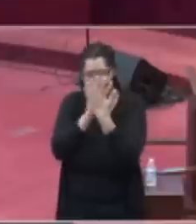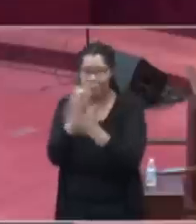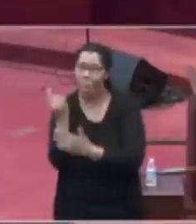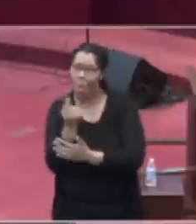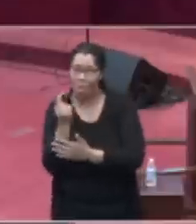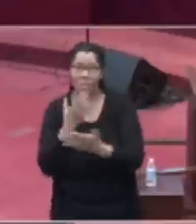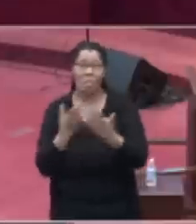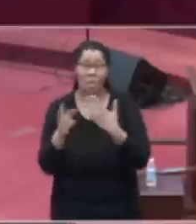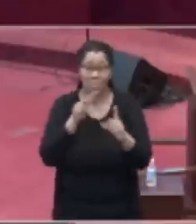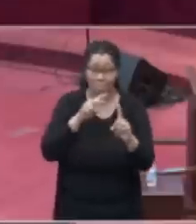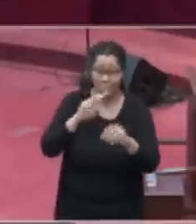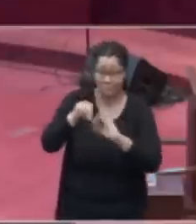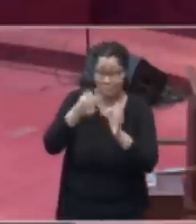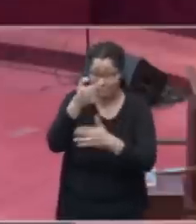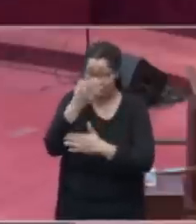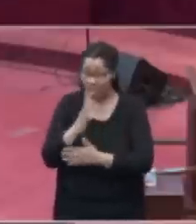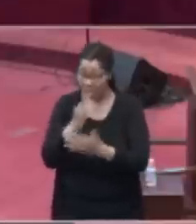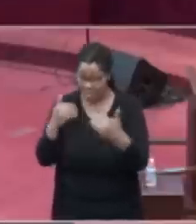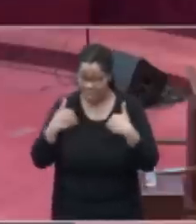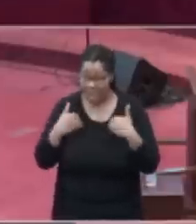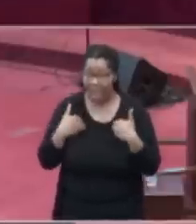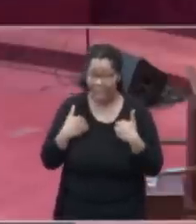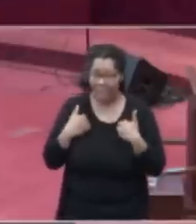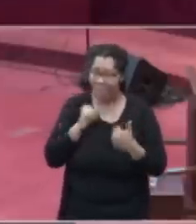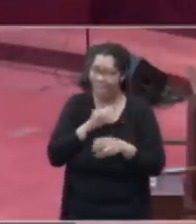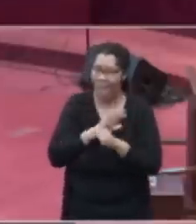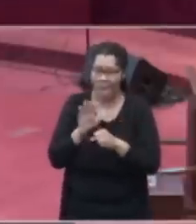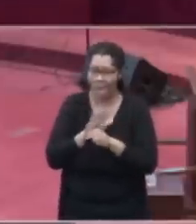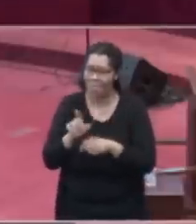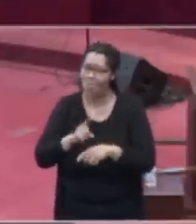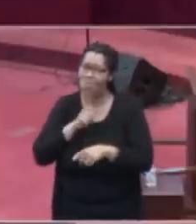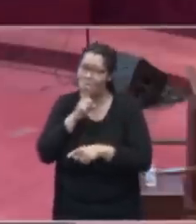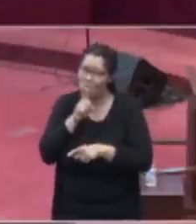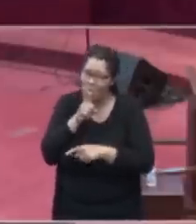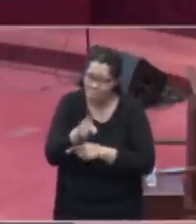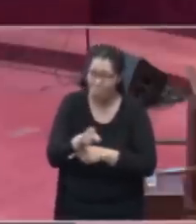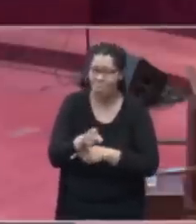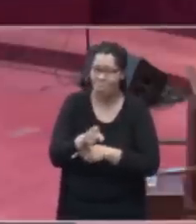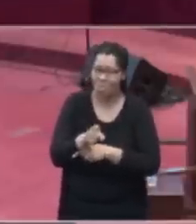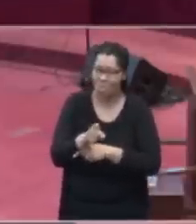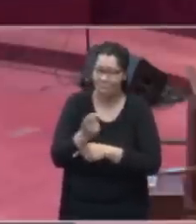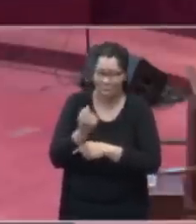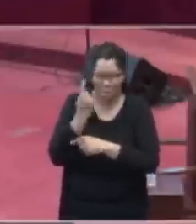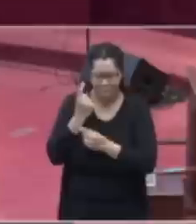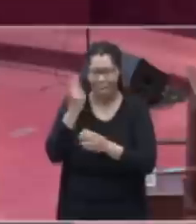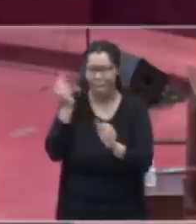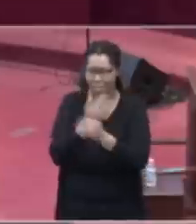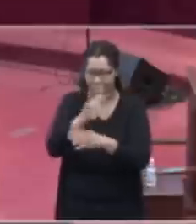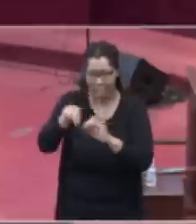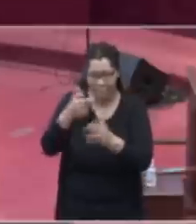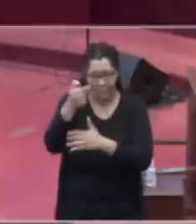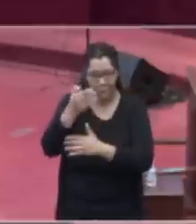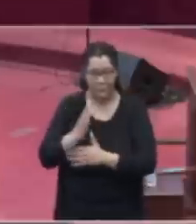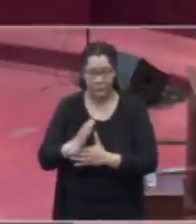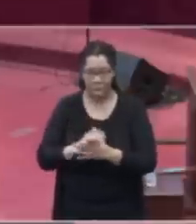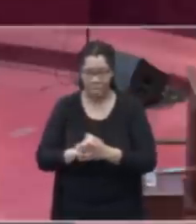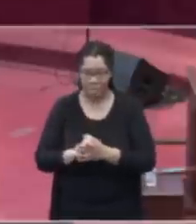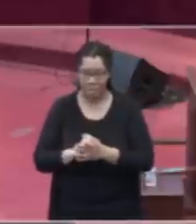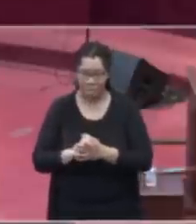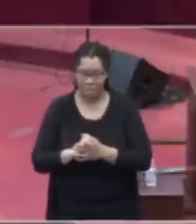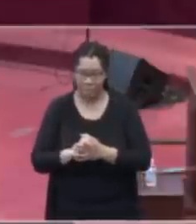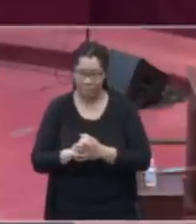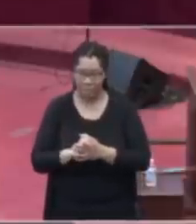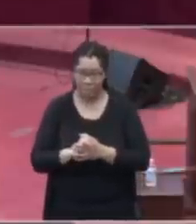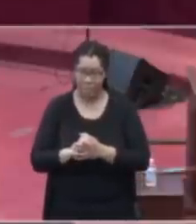of God in this room right now is not enough to ever encompass who God is.